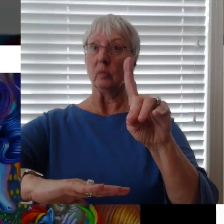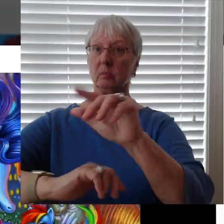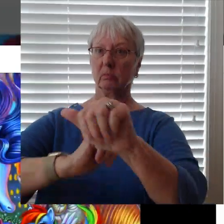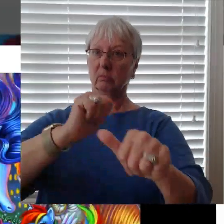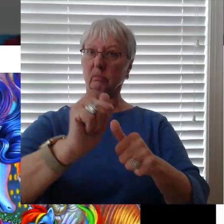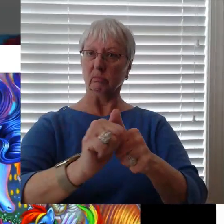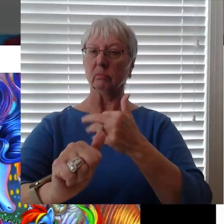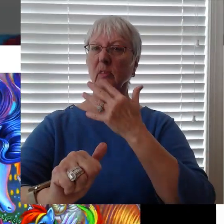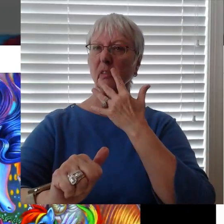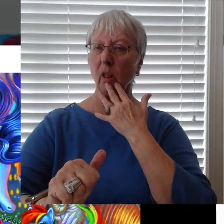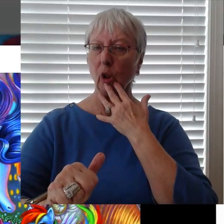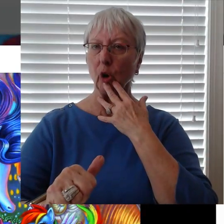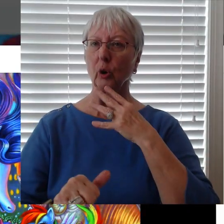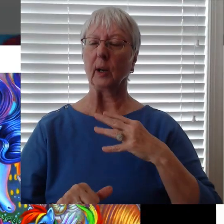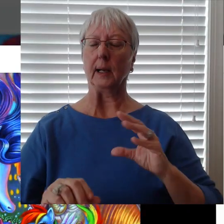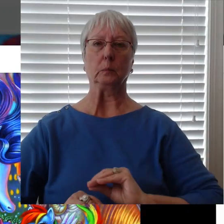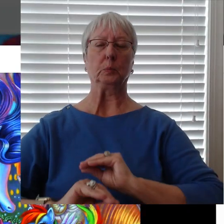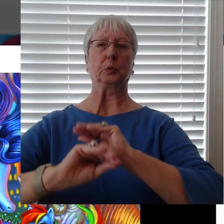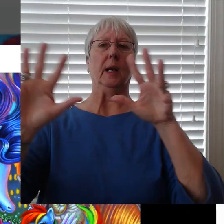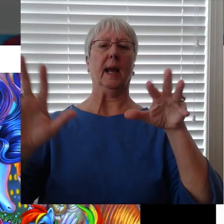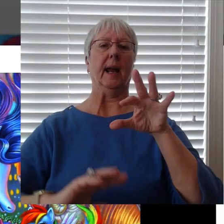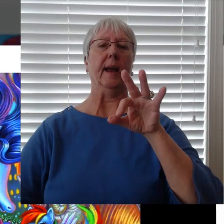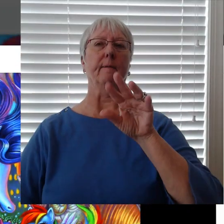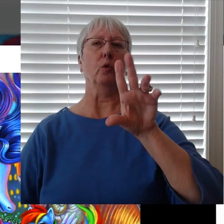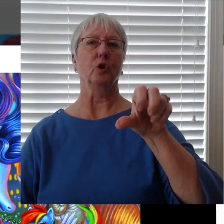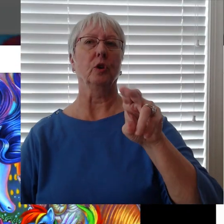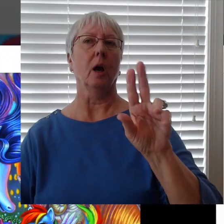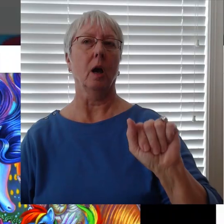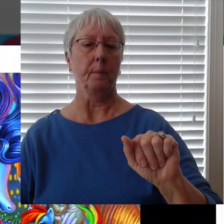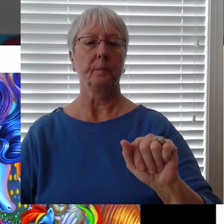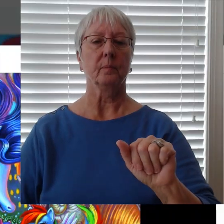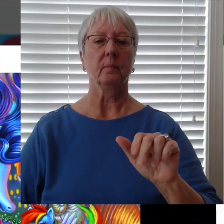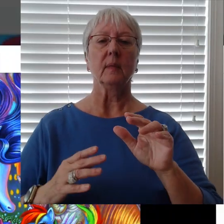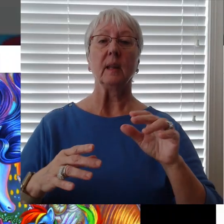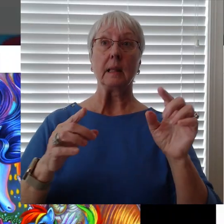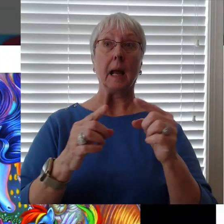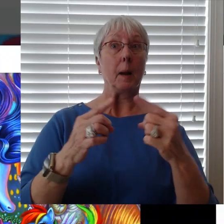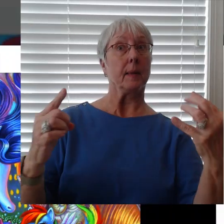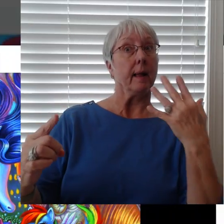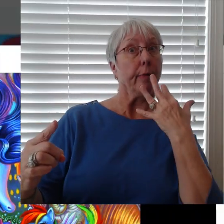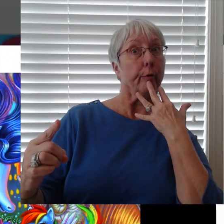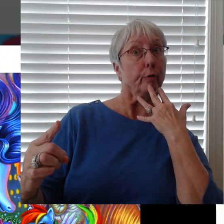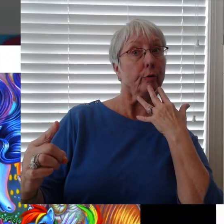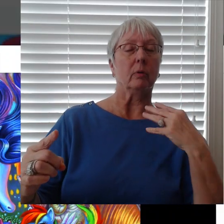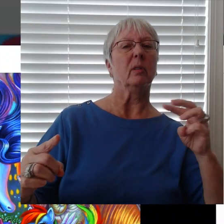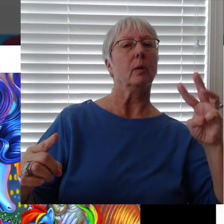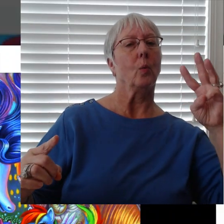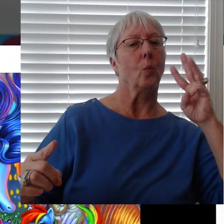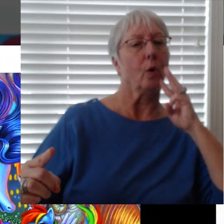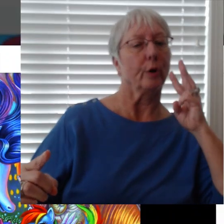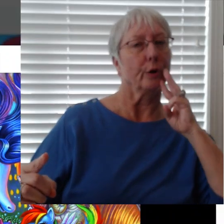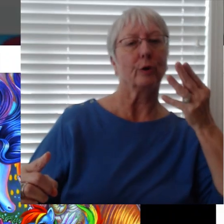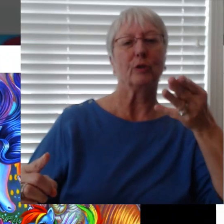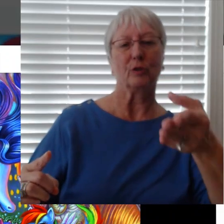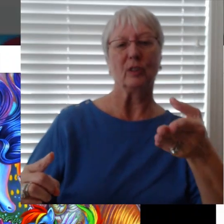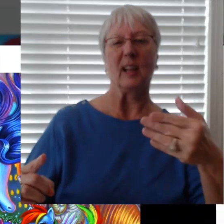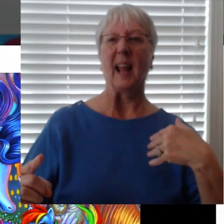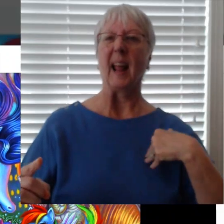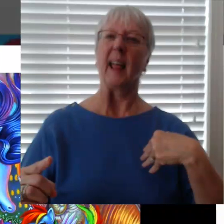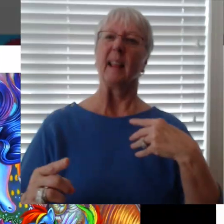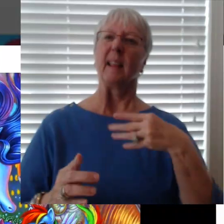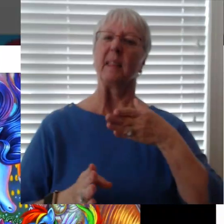It is causing the opposite color, the blue-green of the water and two main characters, the mermare, Electra, and the